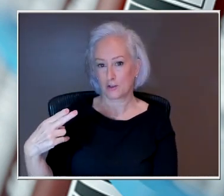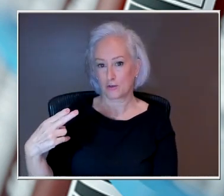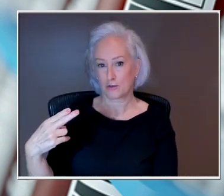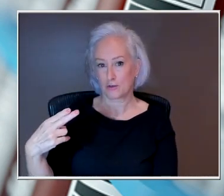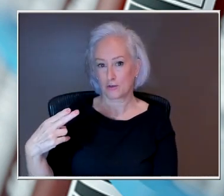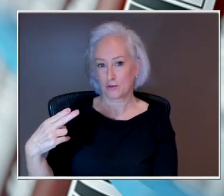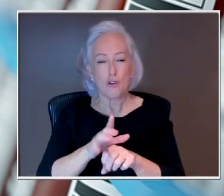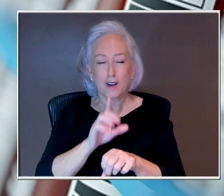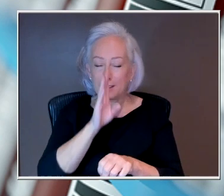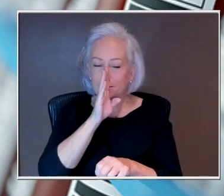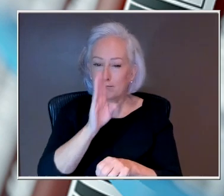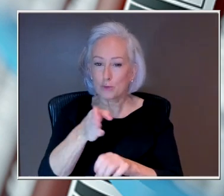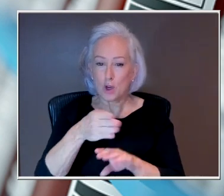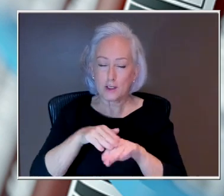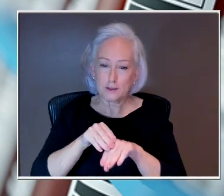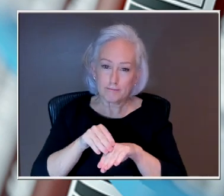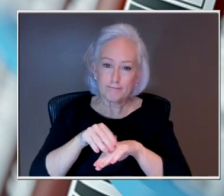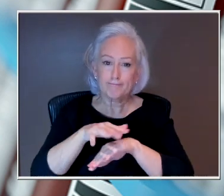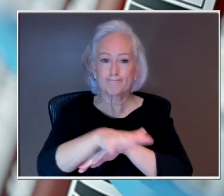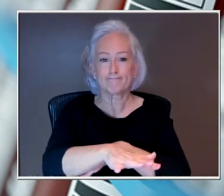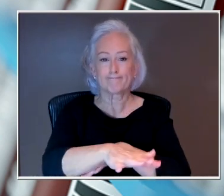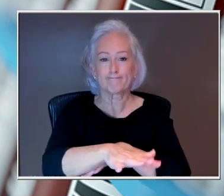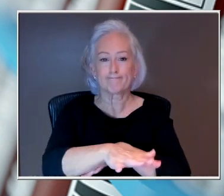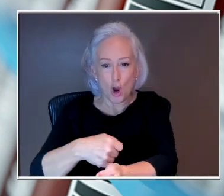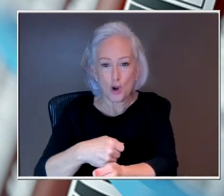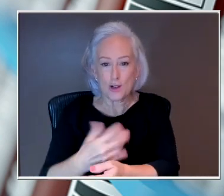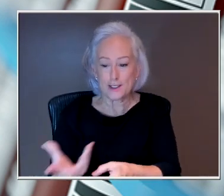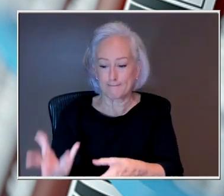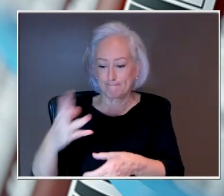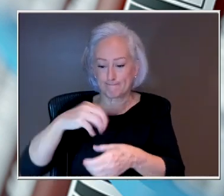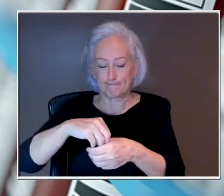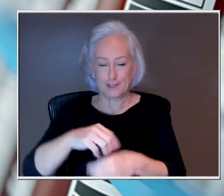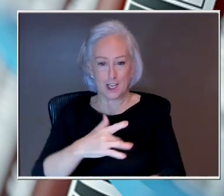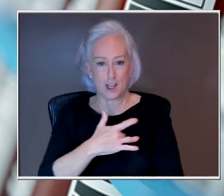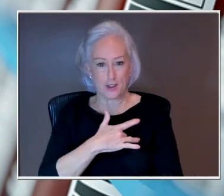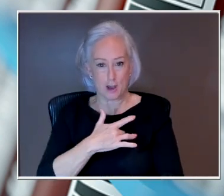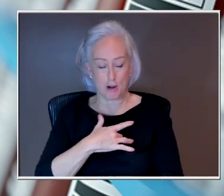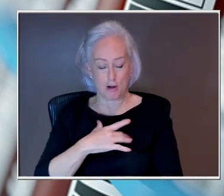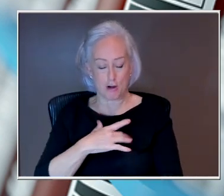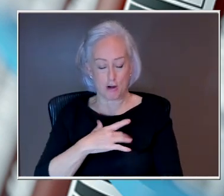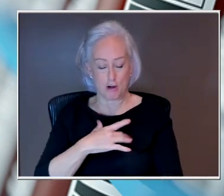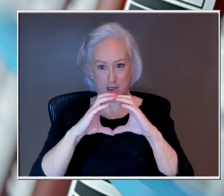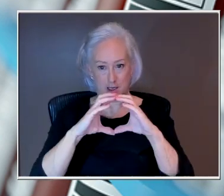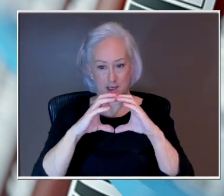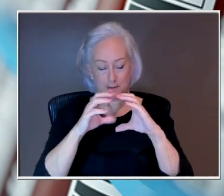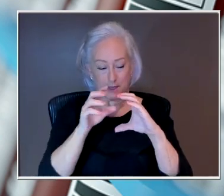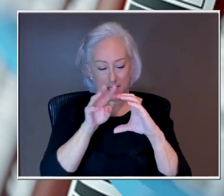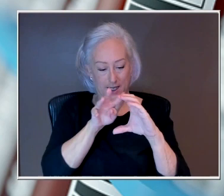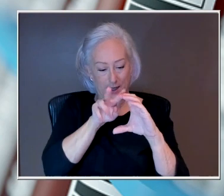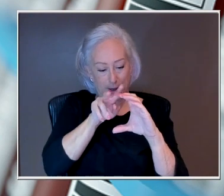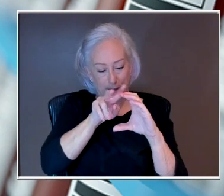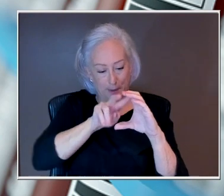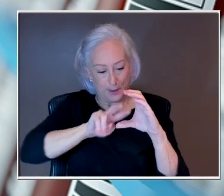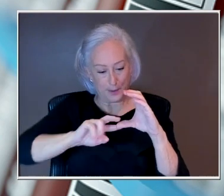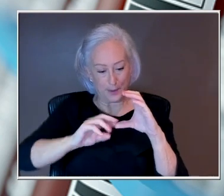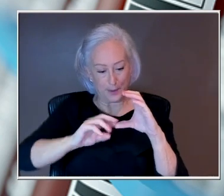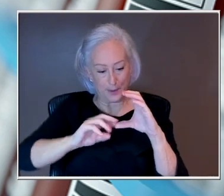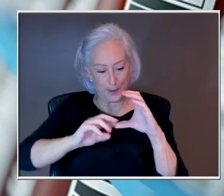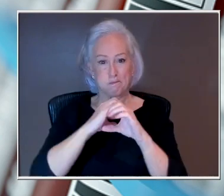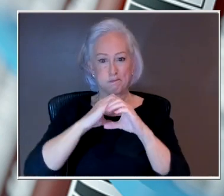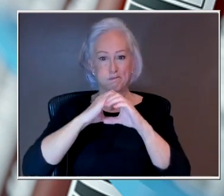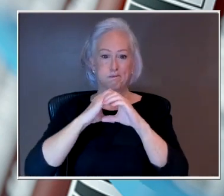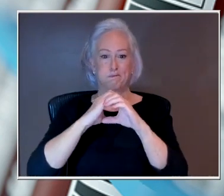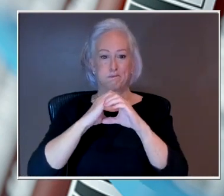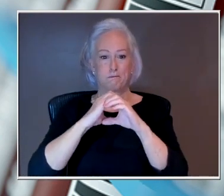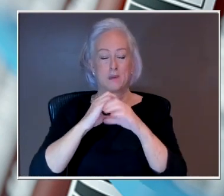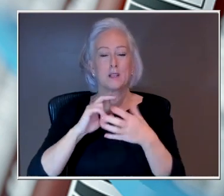of your heart. That causes the fatty plaque inside your arteries to become inflamed. That inflammation makes it more likely to